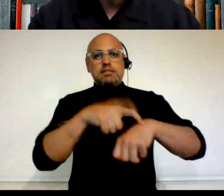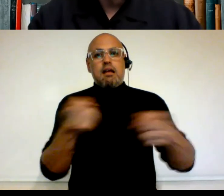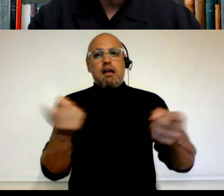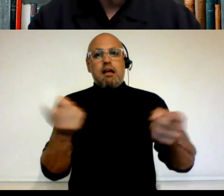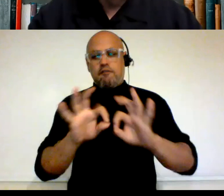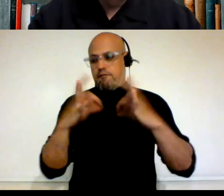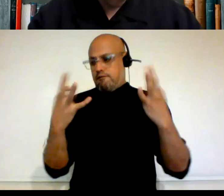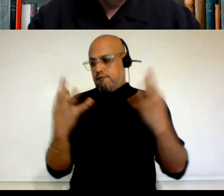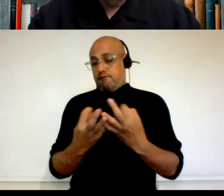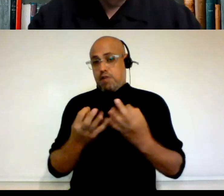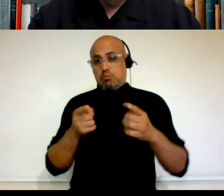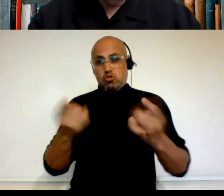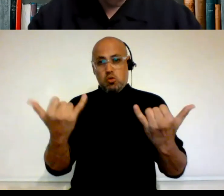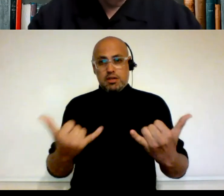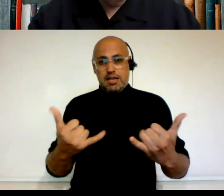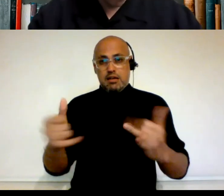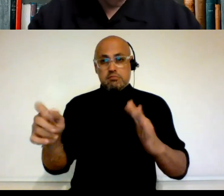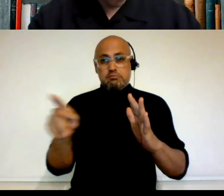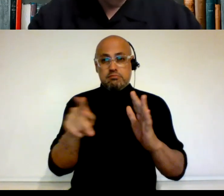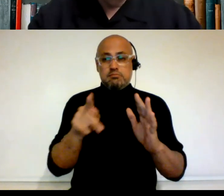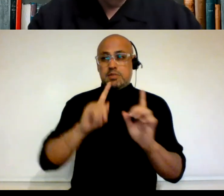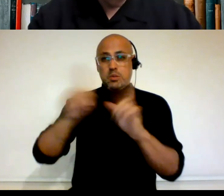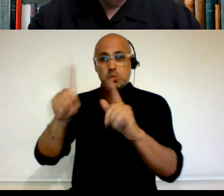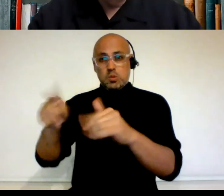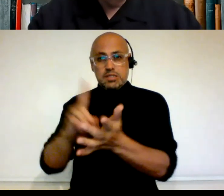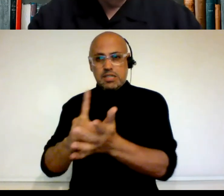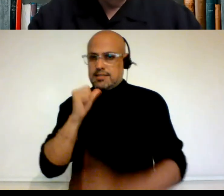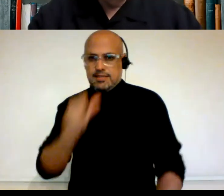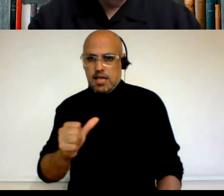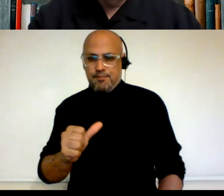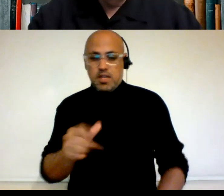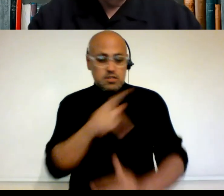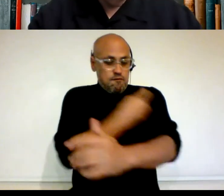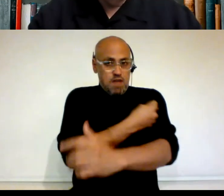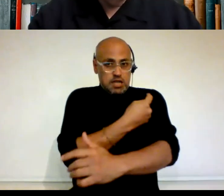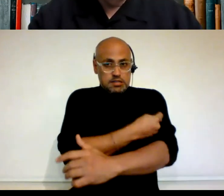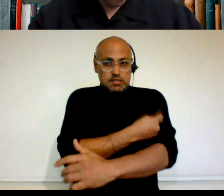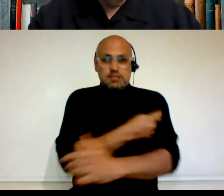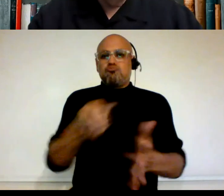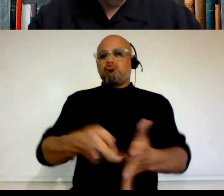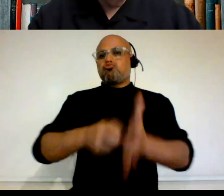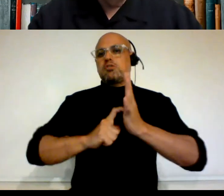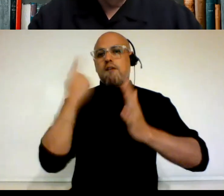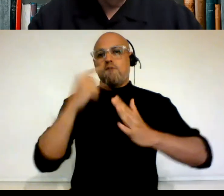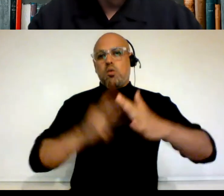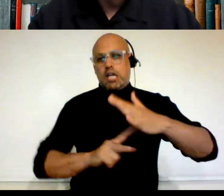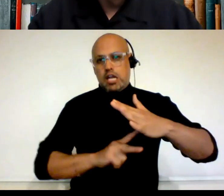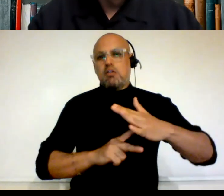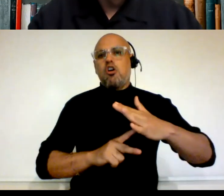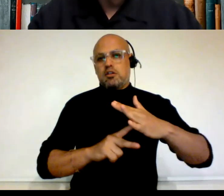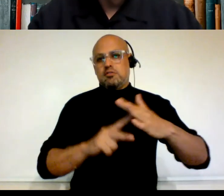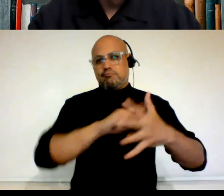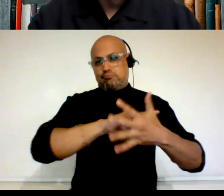this period have not gone to their doctors, and vaccinations, immunizations are required for kindergartners and all